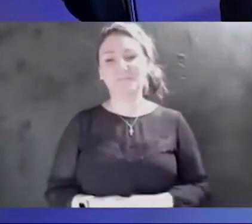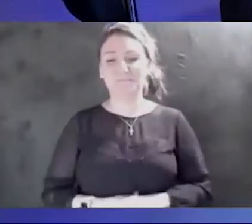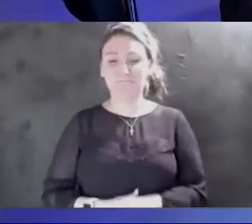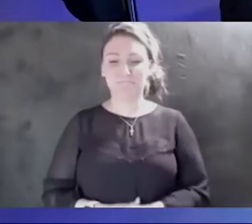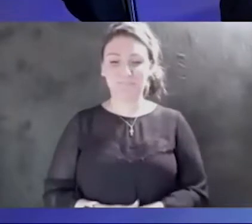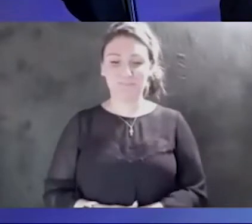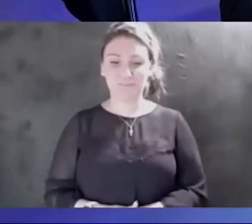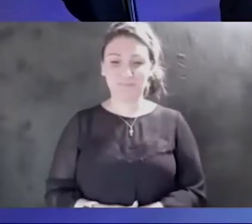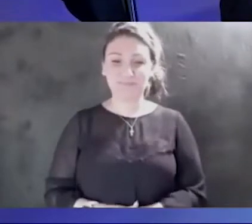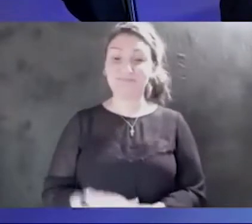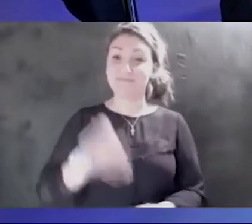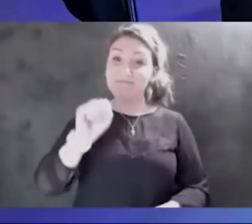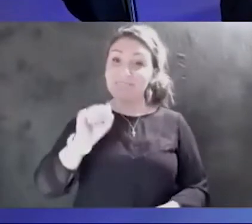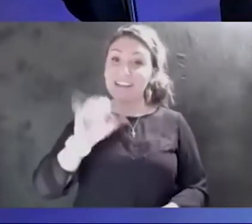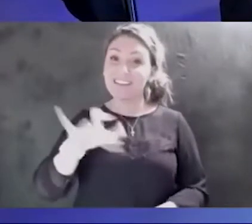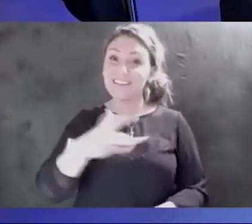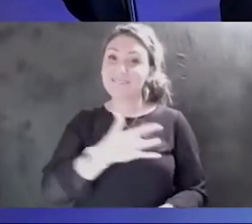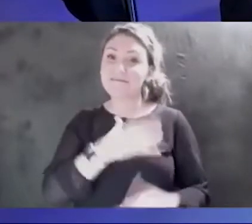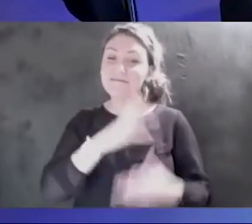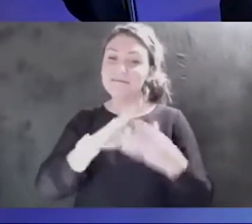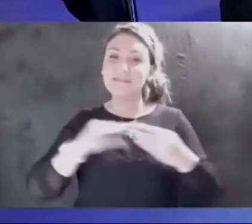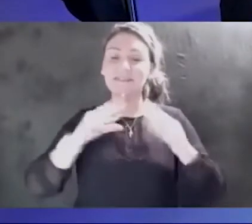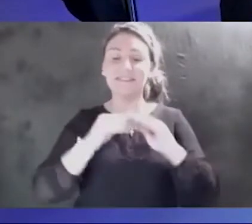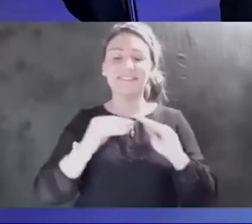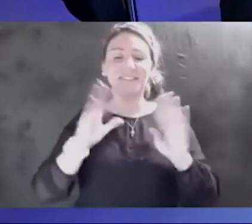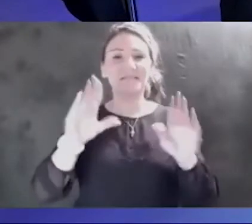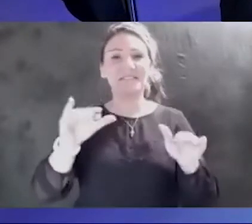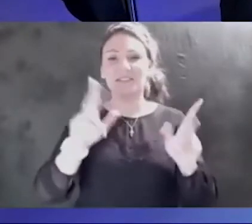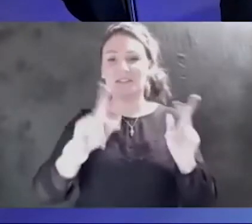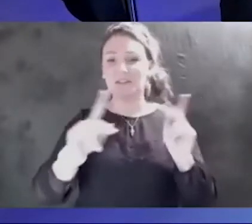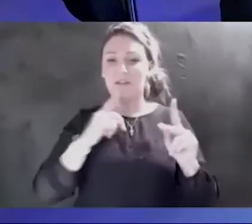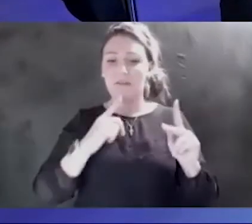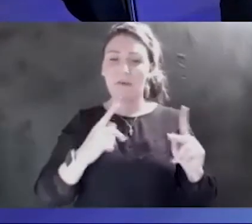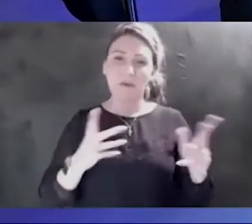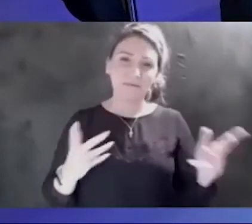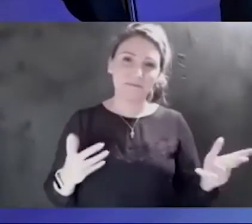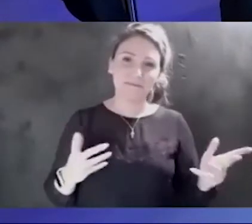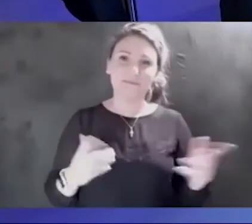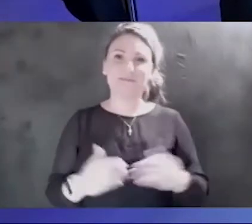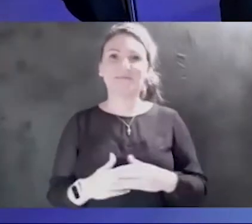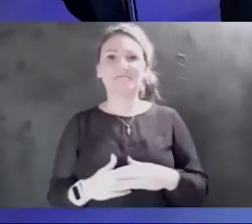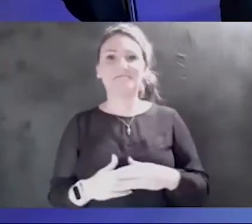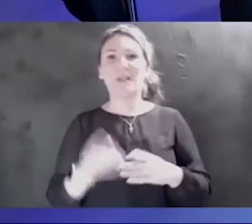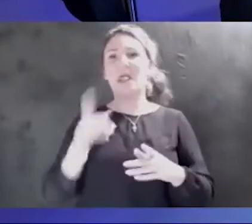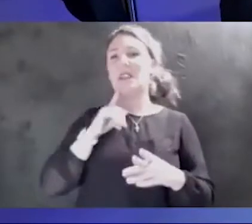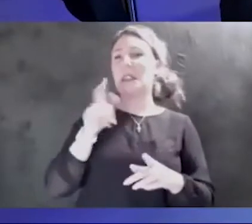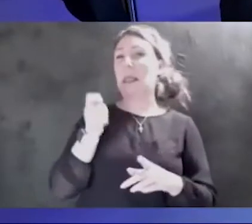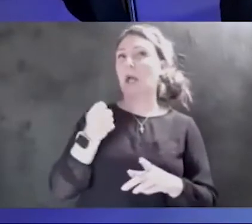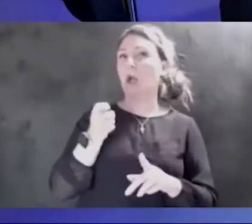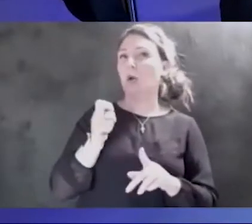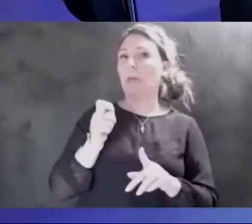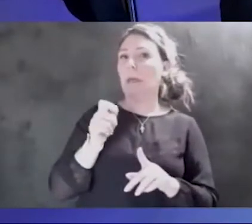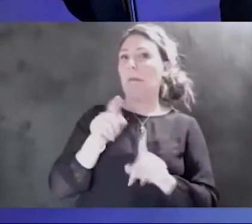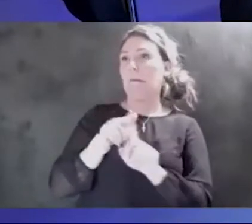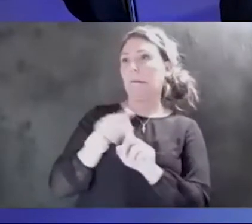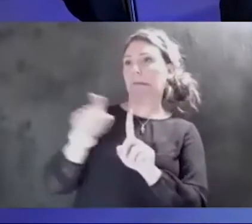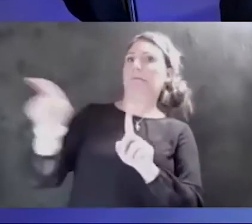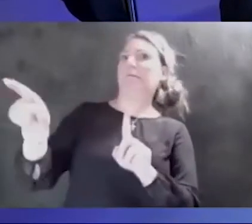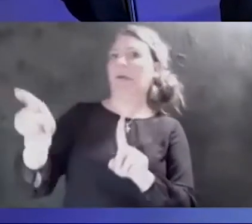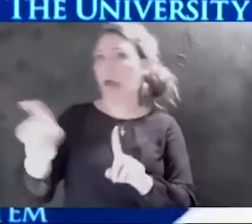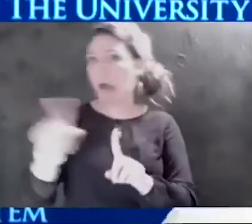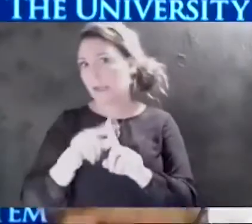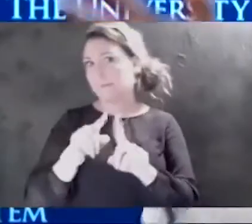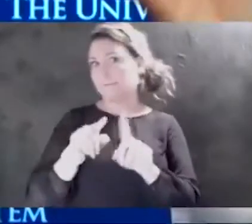heartwarming story. And just to say, folks, I'm going to just go off script for a moment. I know that never happens to the team in the studio who tries to follow